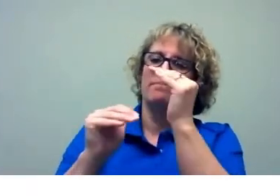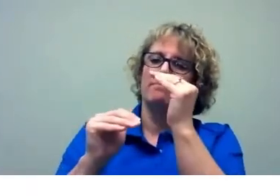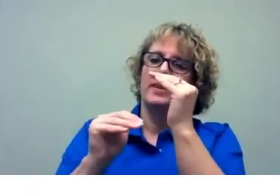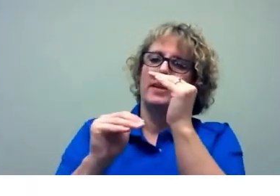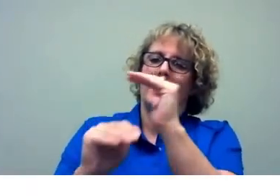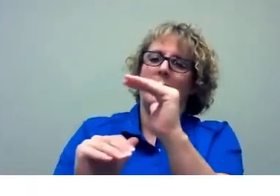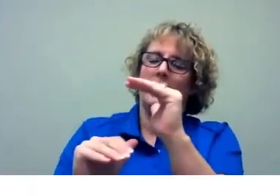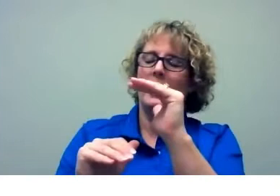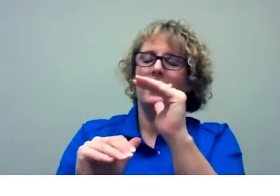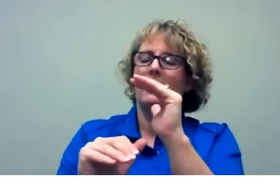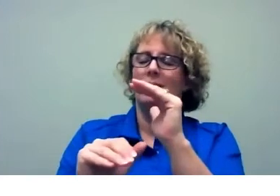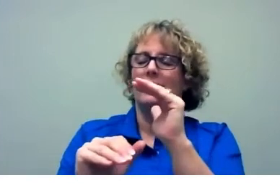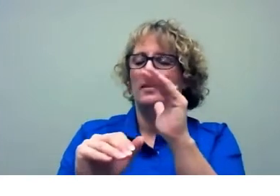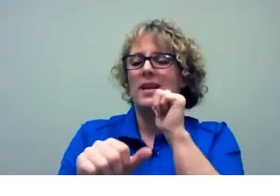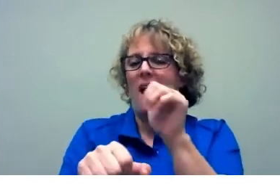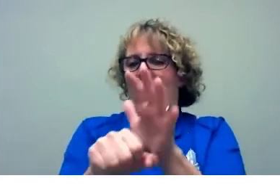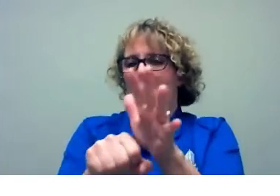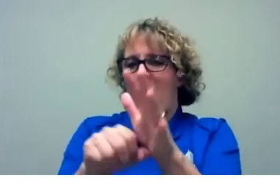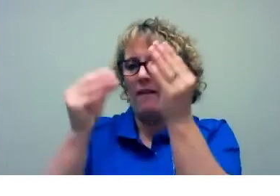questions, it can limit